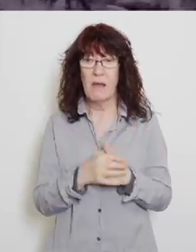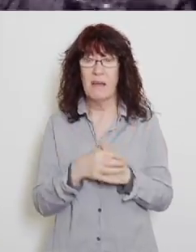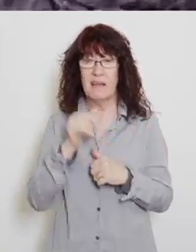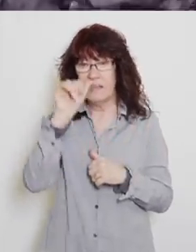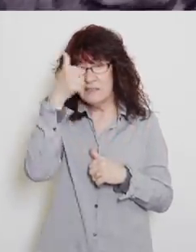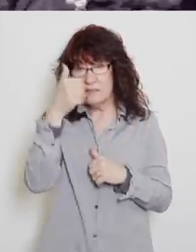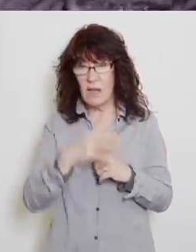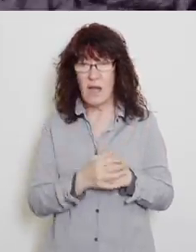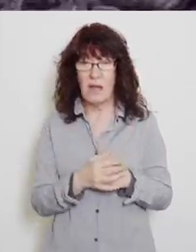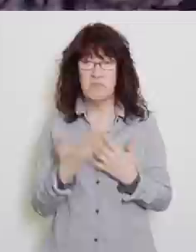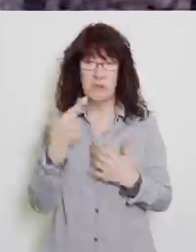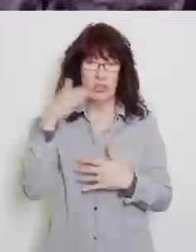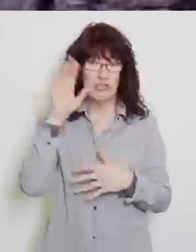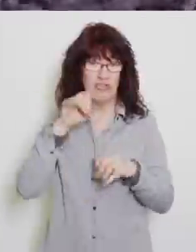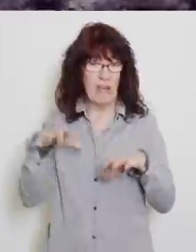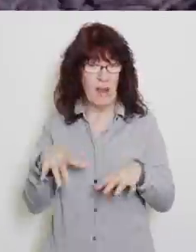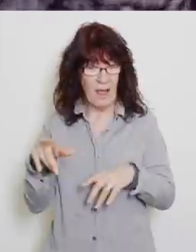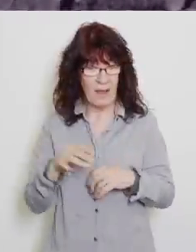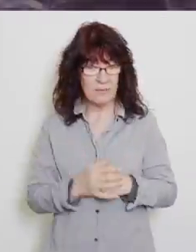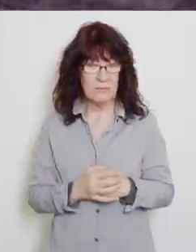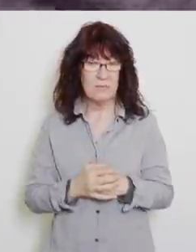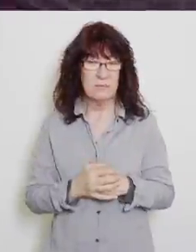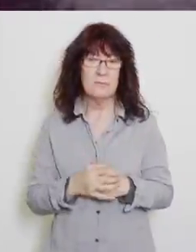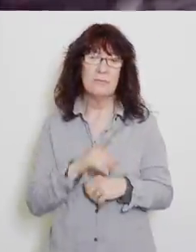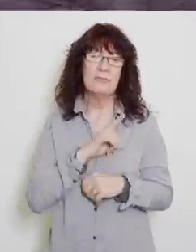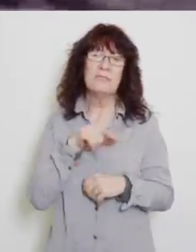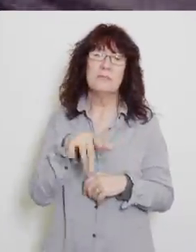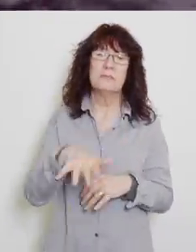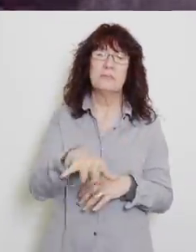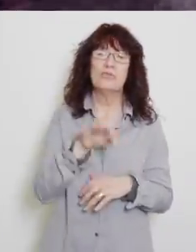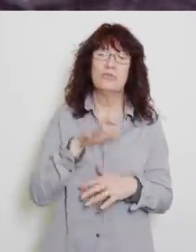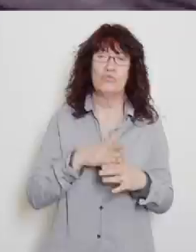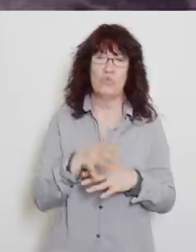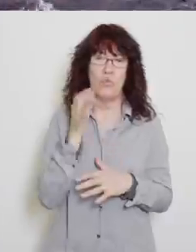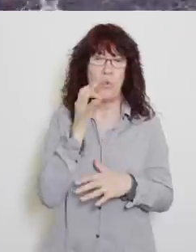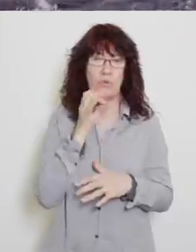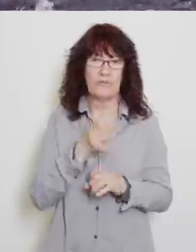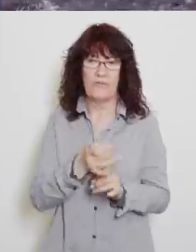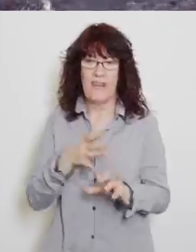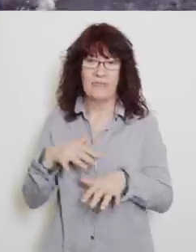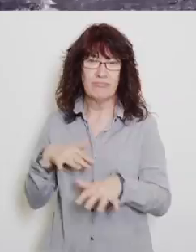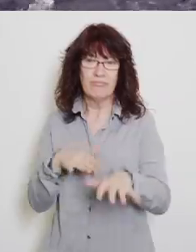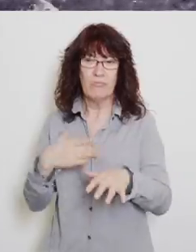The reason this site was chosen was the fast-flowing waters of the River Sheaf,